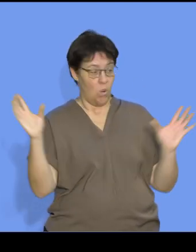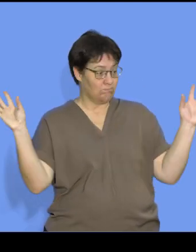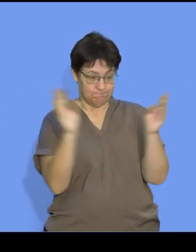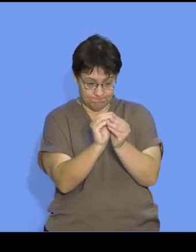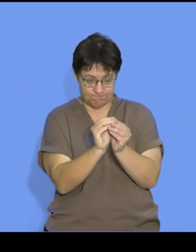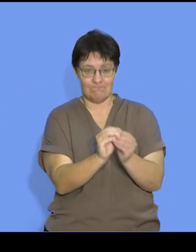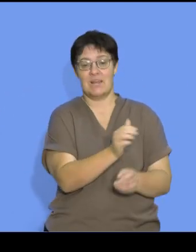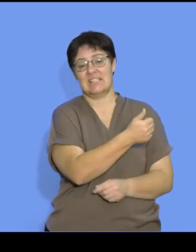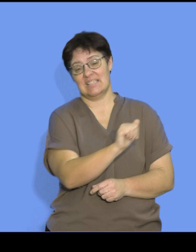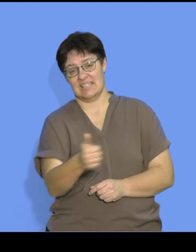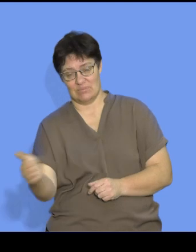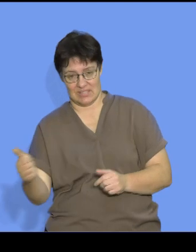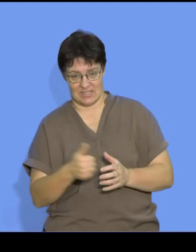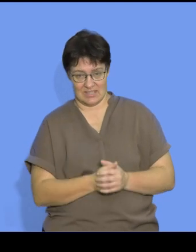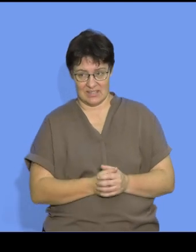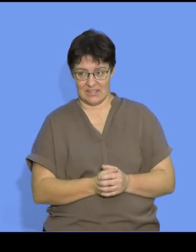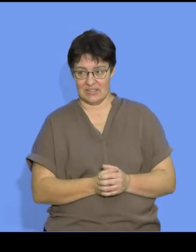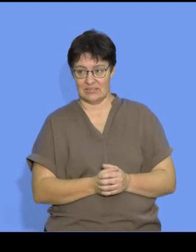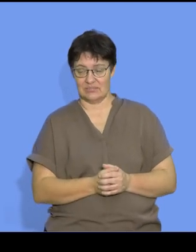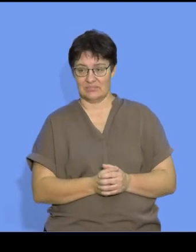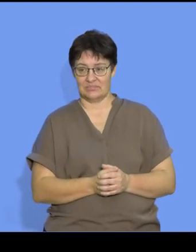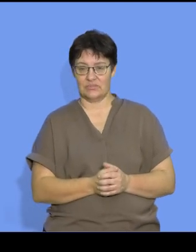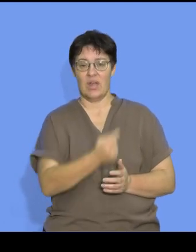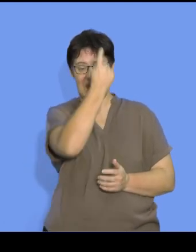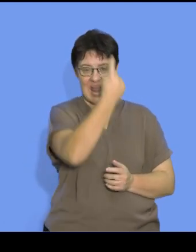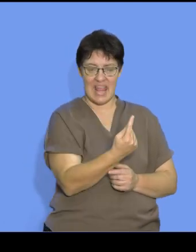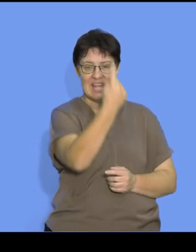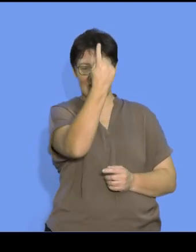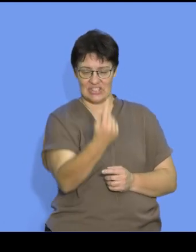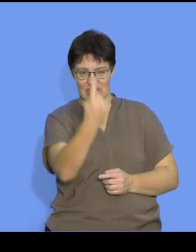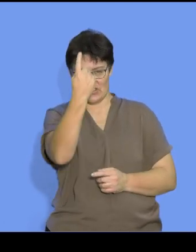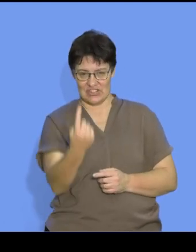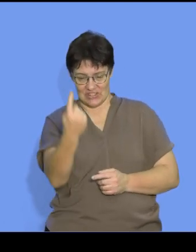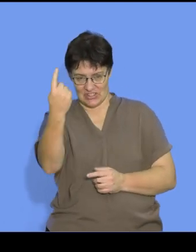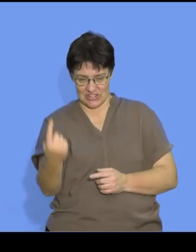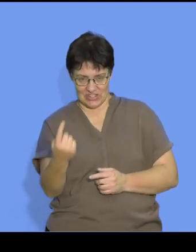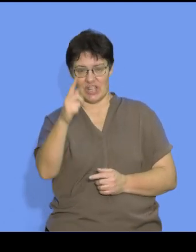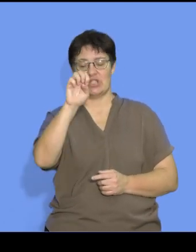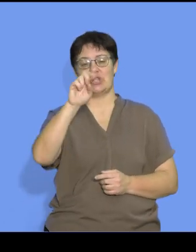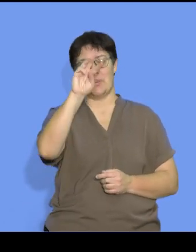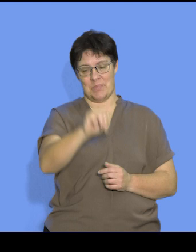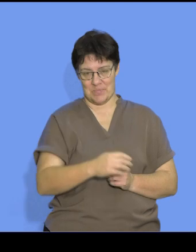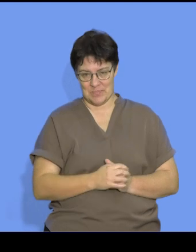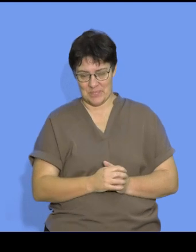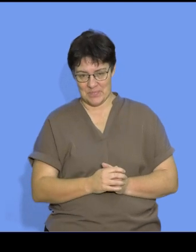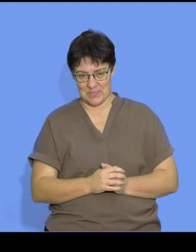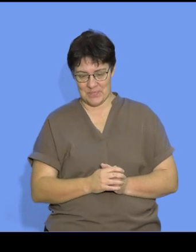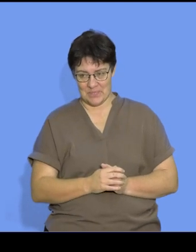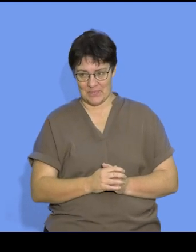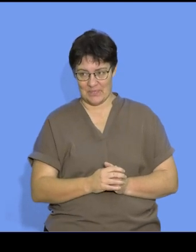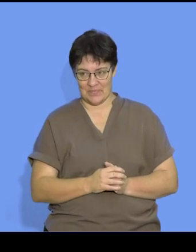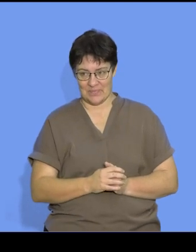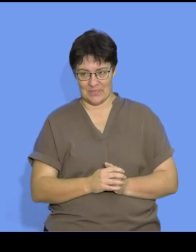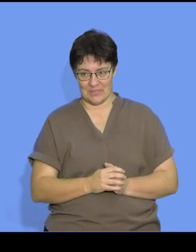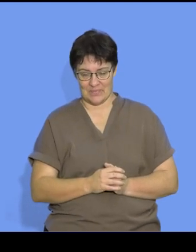term, 4 is a term, 6 is a term, 8 is a term, and 10